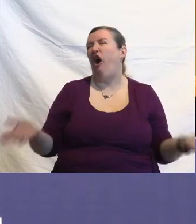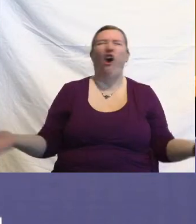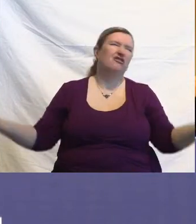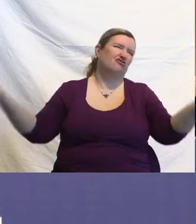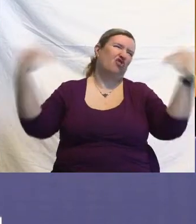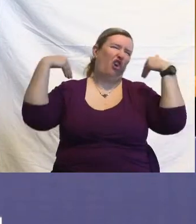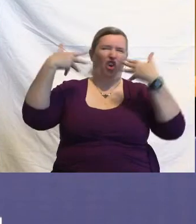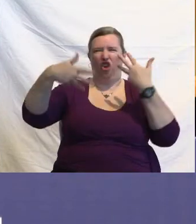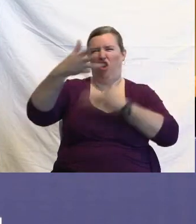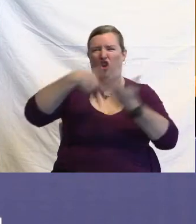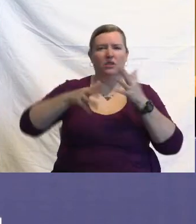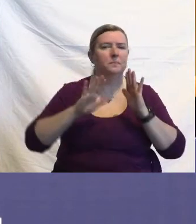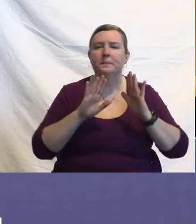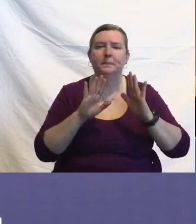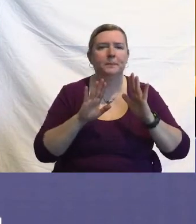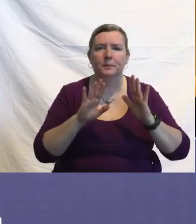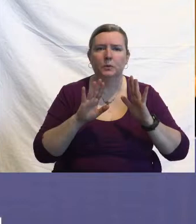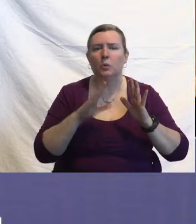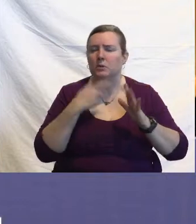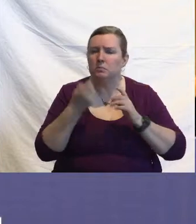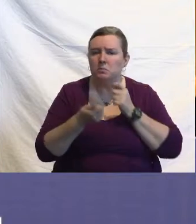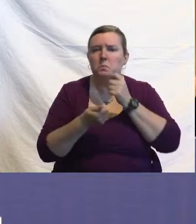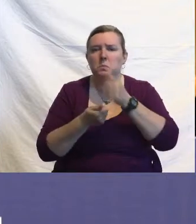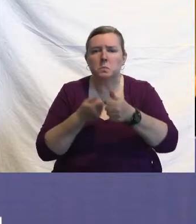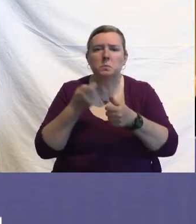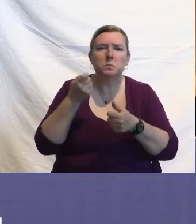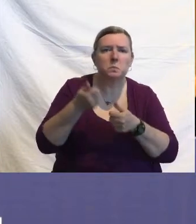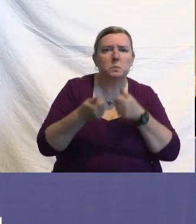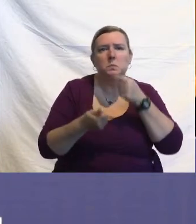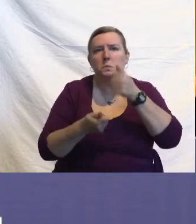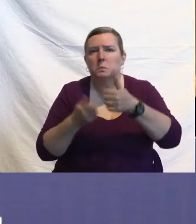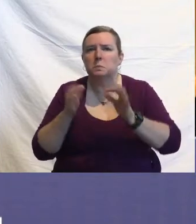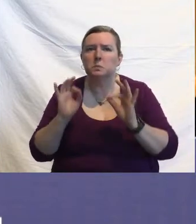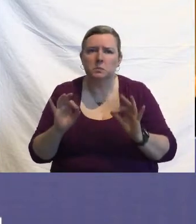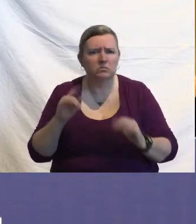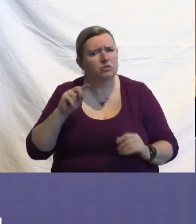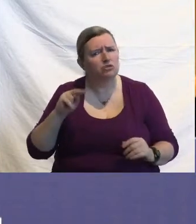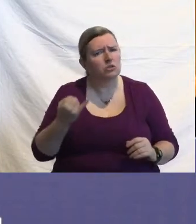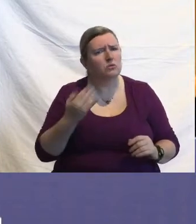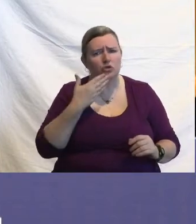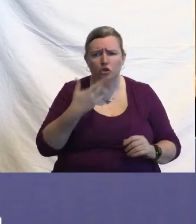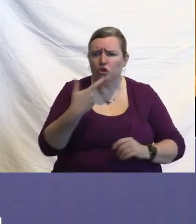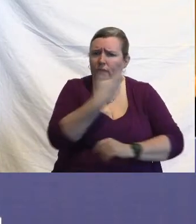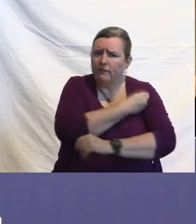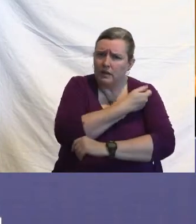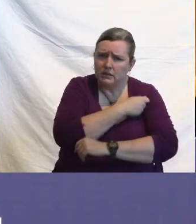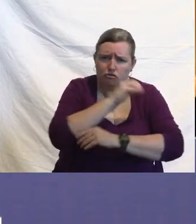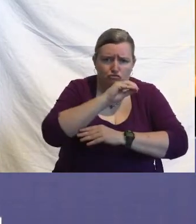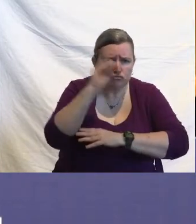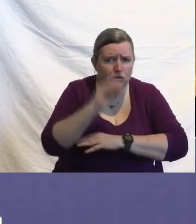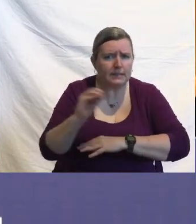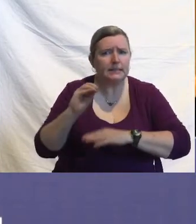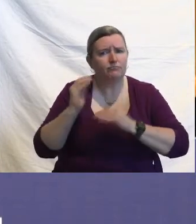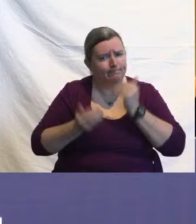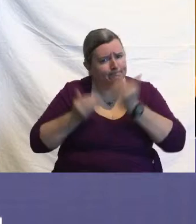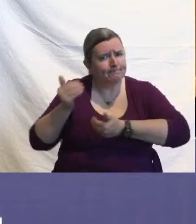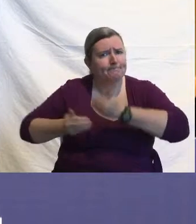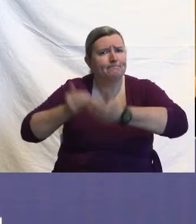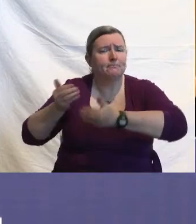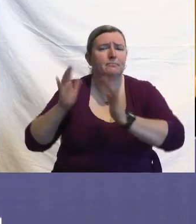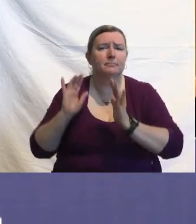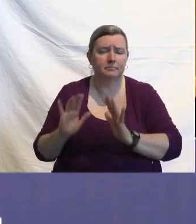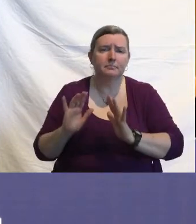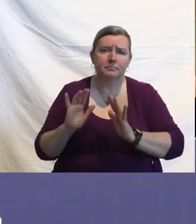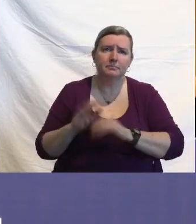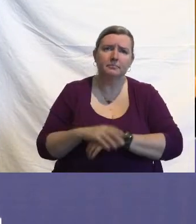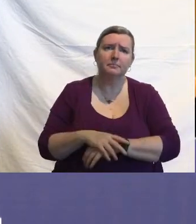got a good, at least in New Jersey, we have a good hand to play in terms of vaccination rates relative to a lot of the European countries.